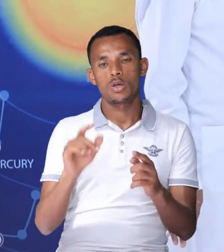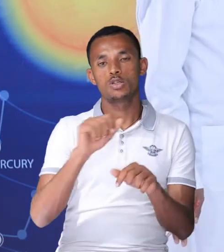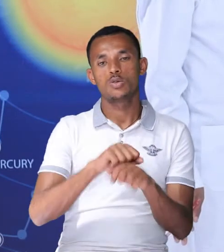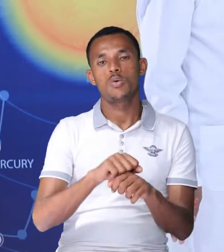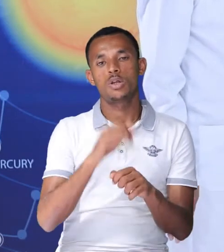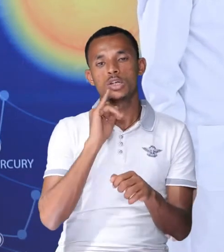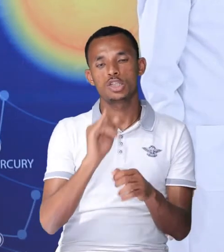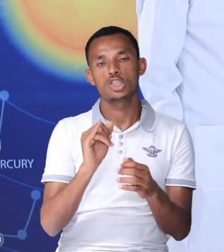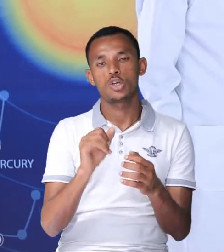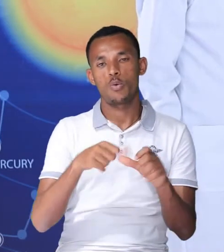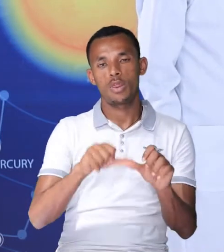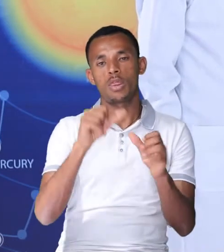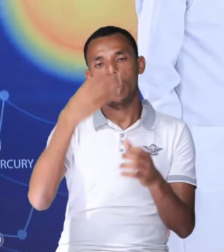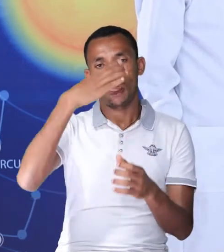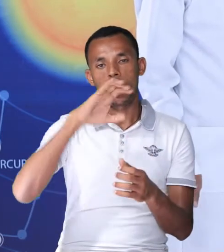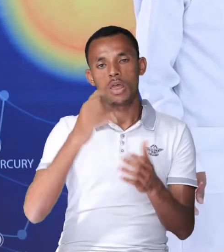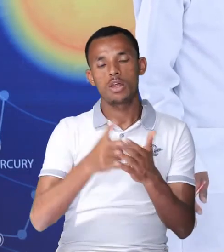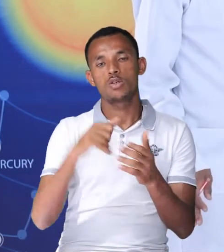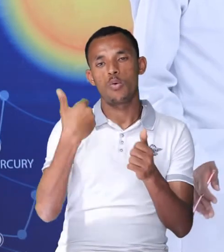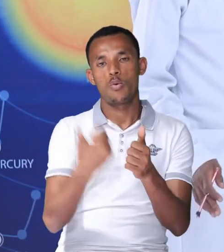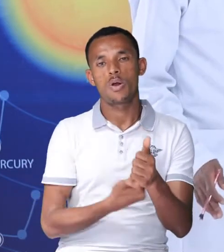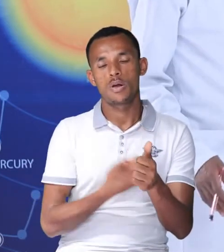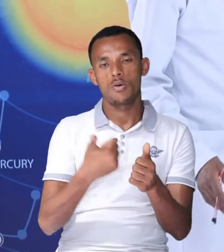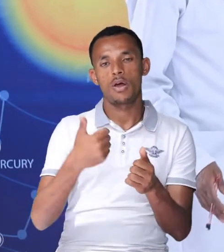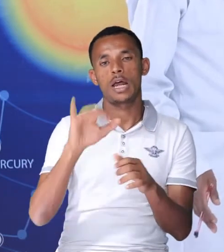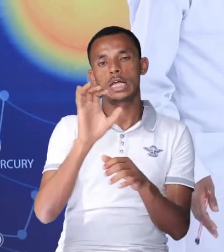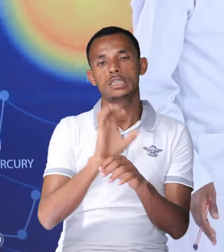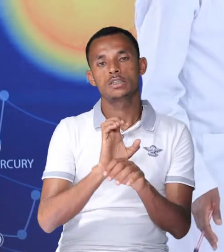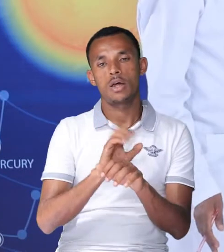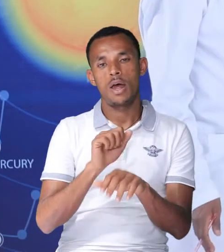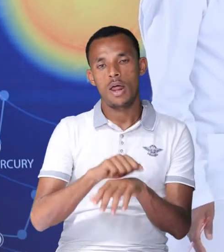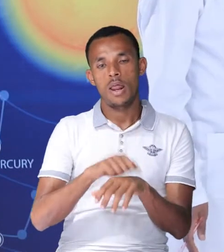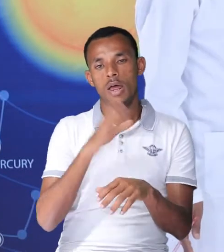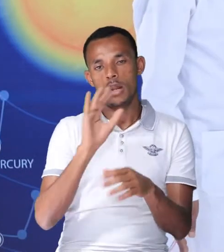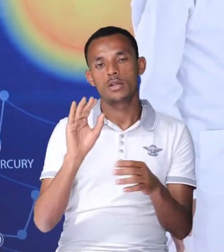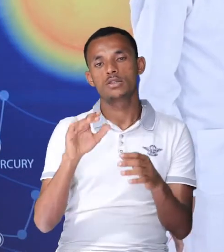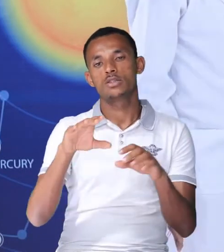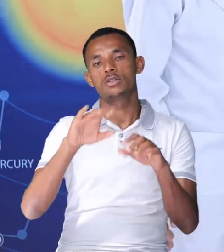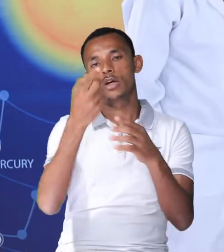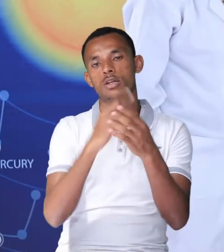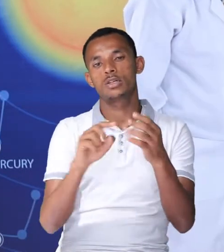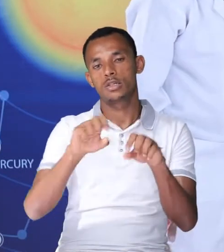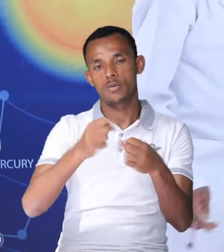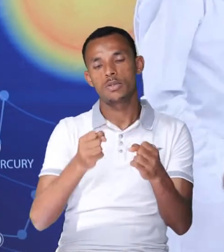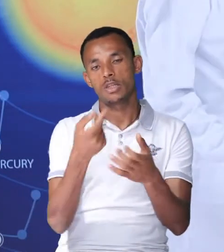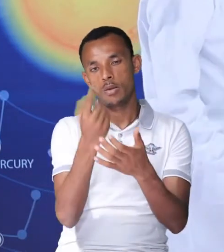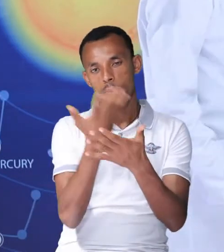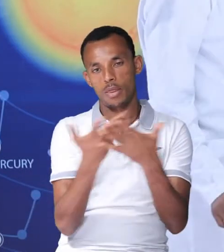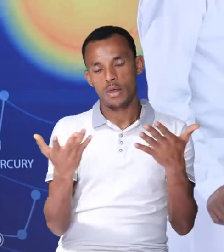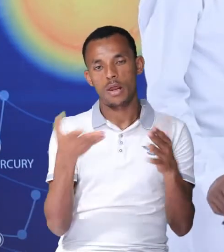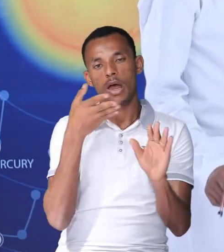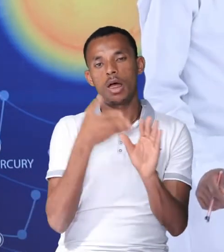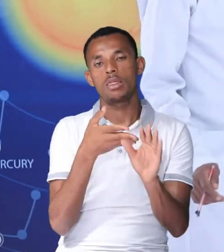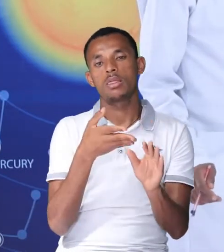is continuously heated, its order of crystalline structure is disturbed. The particles